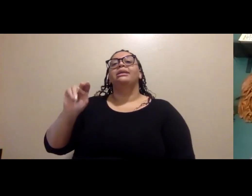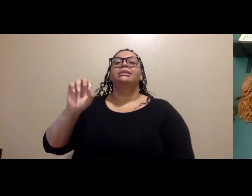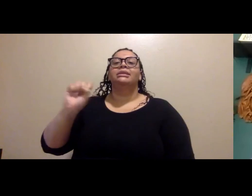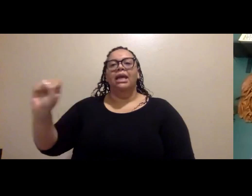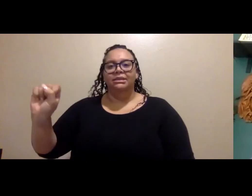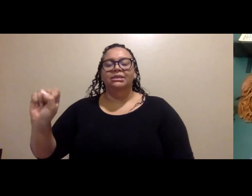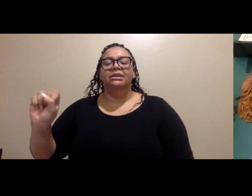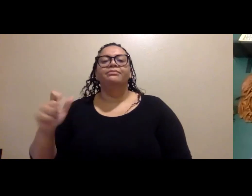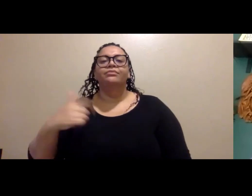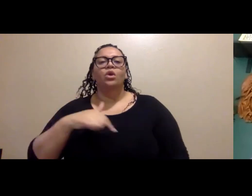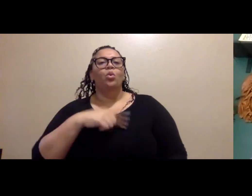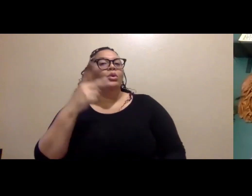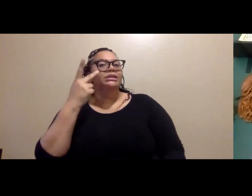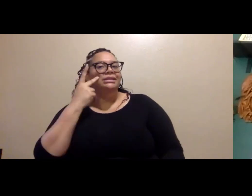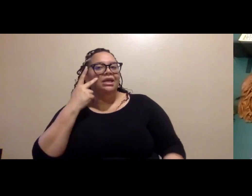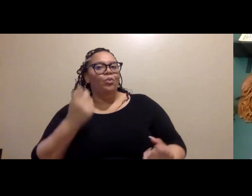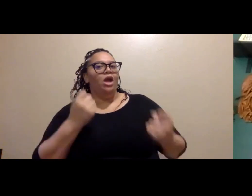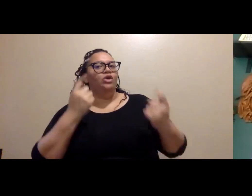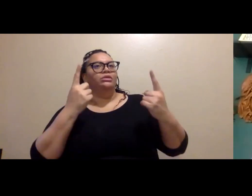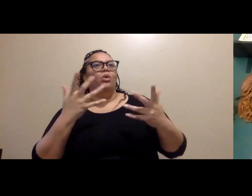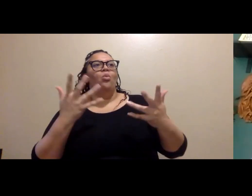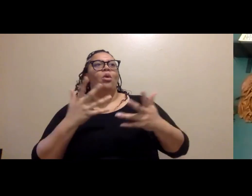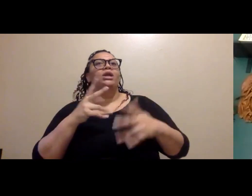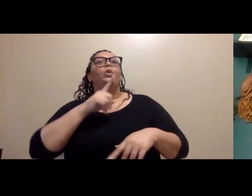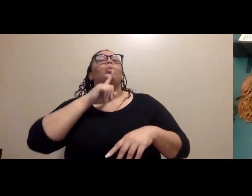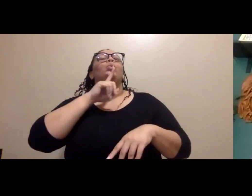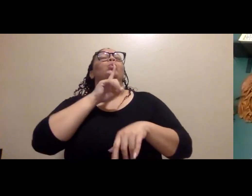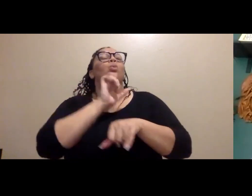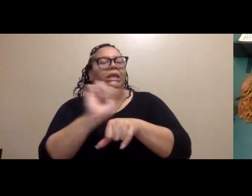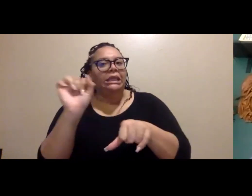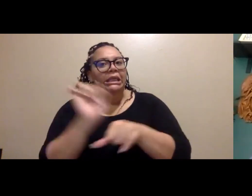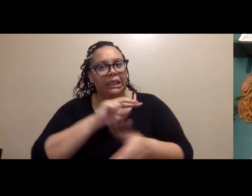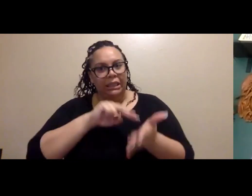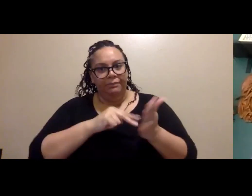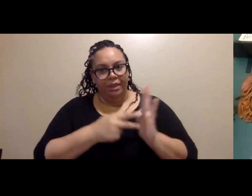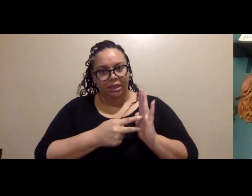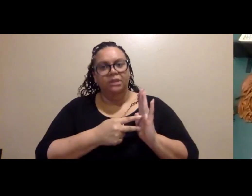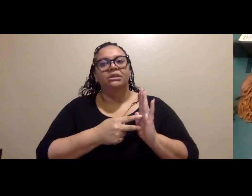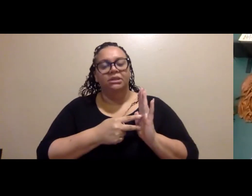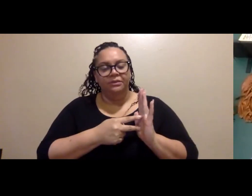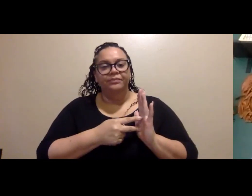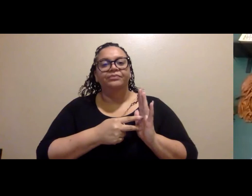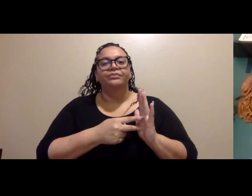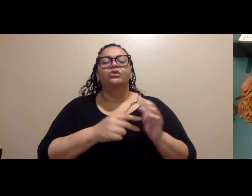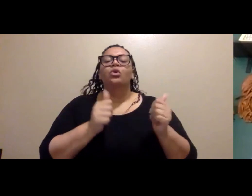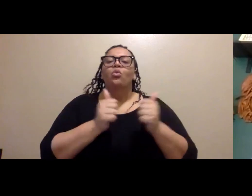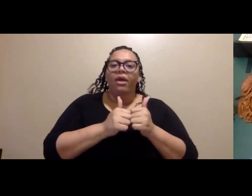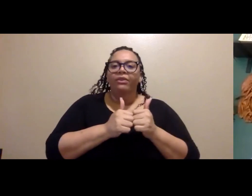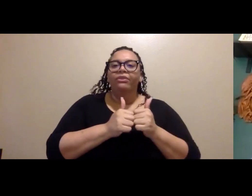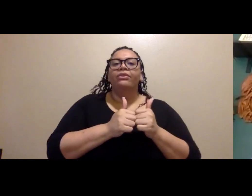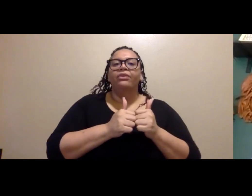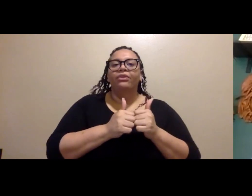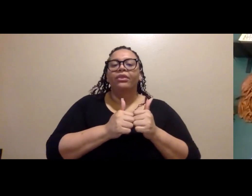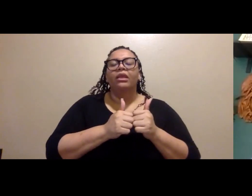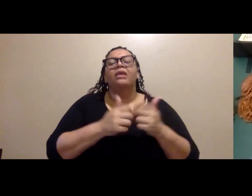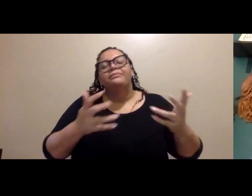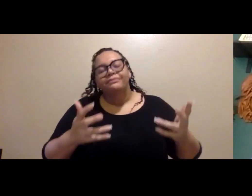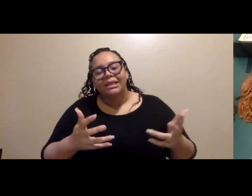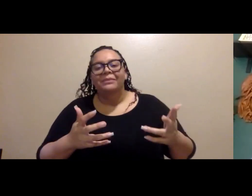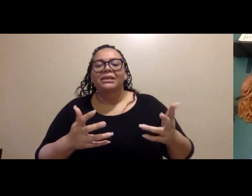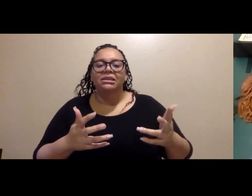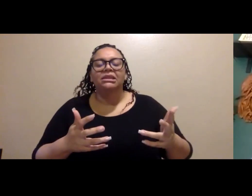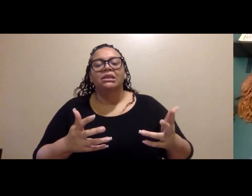understand what wellness actually means. And with the way that, unfortunately, with just